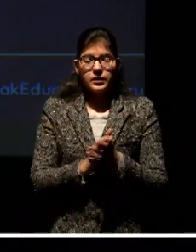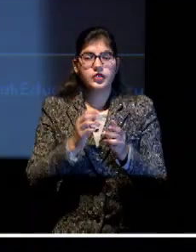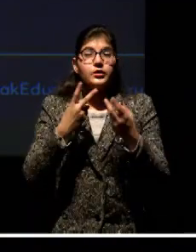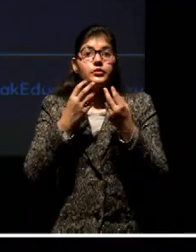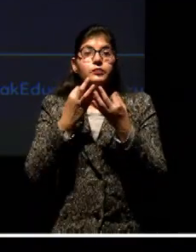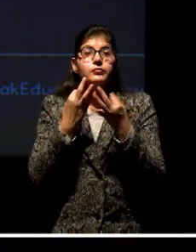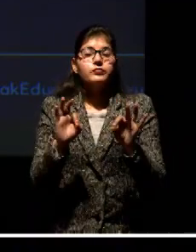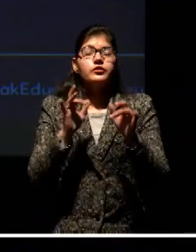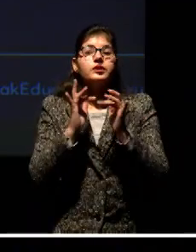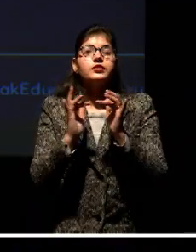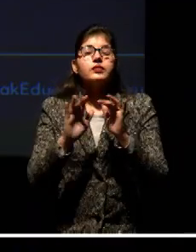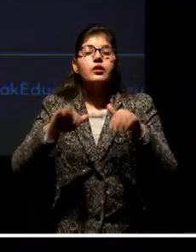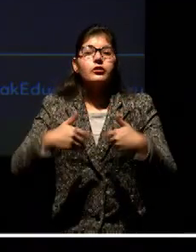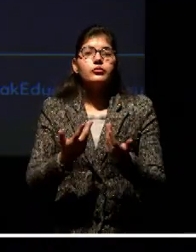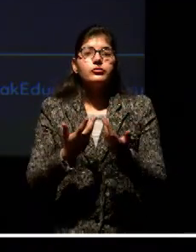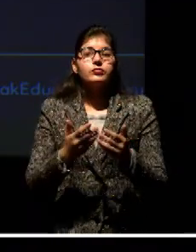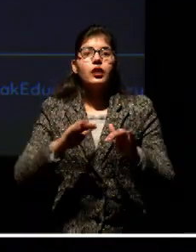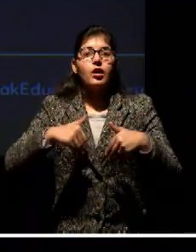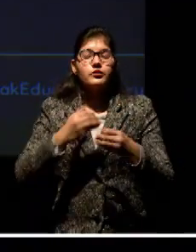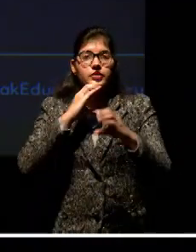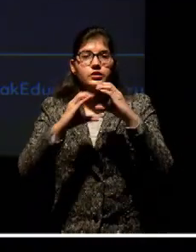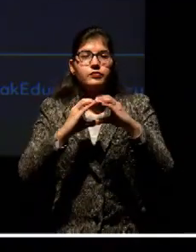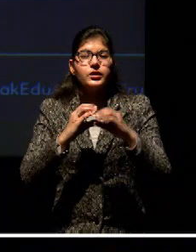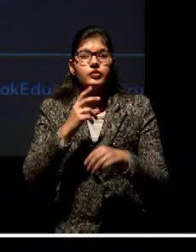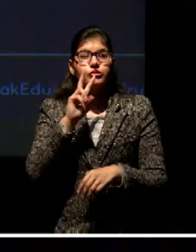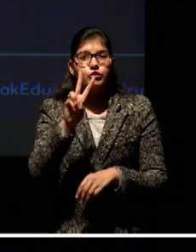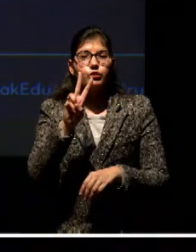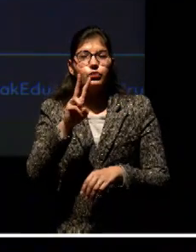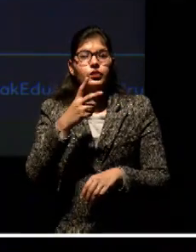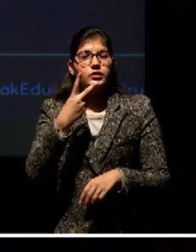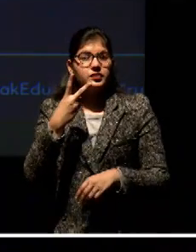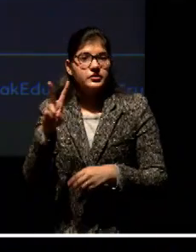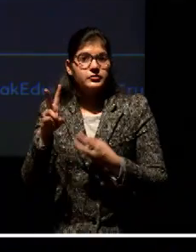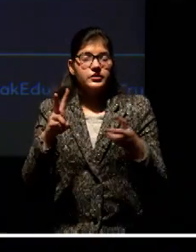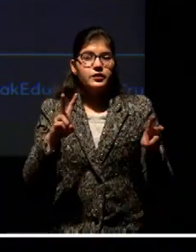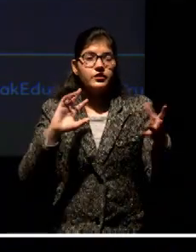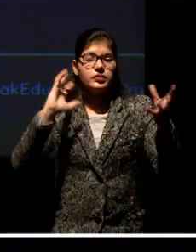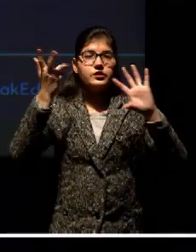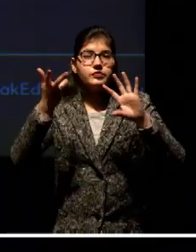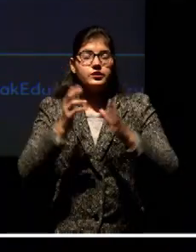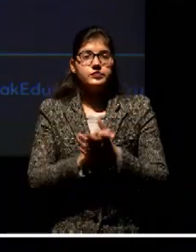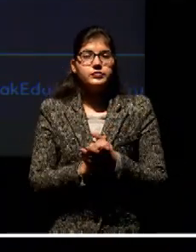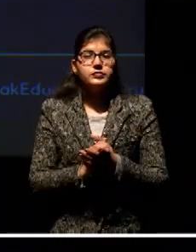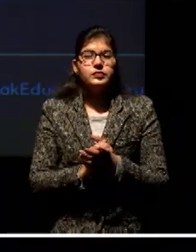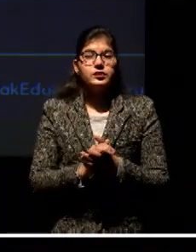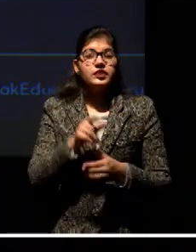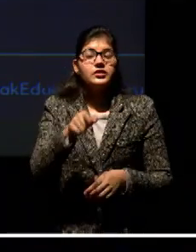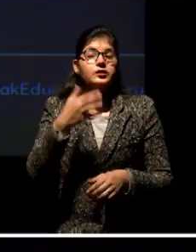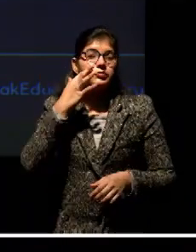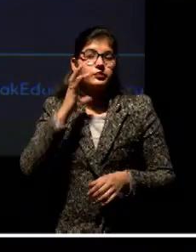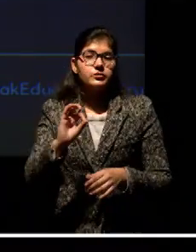we communicated, and post-internet, how we communicate is like two different worlds. And this is a change which is coming in, and it's very, very